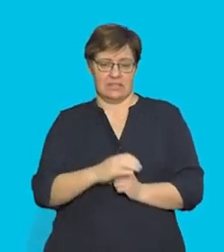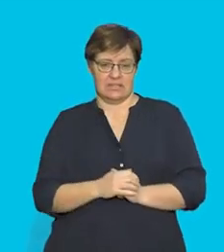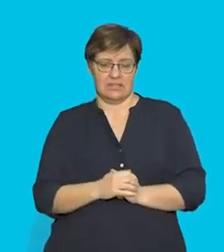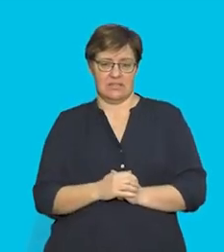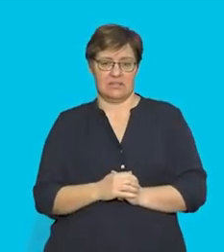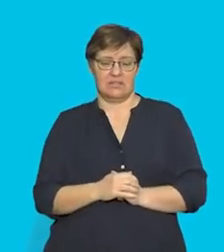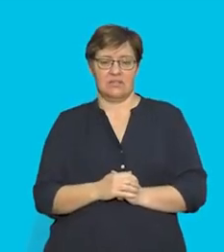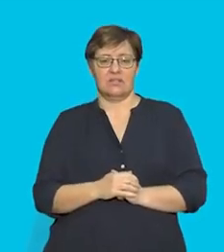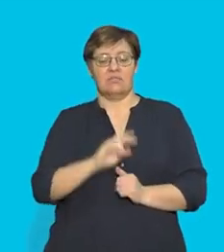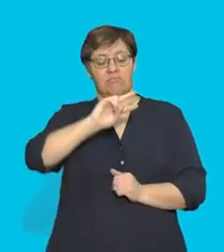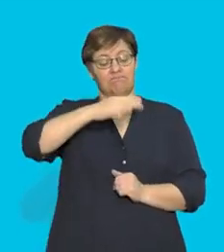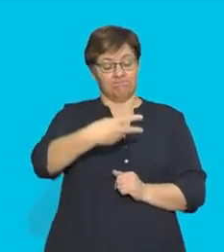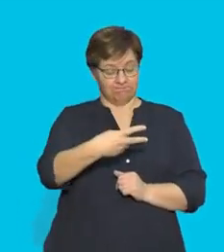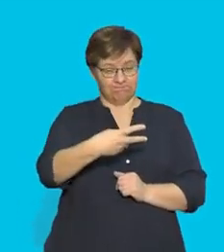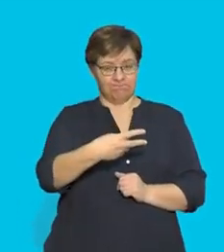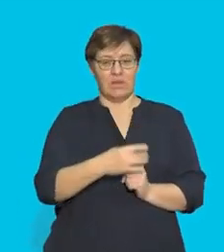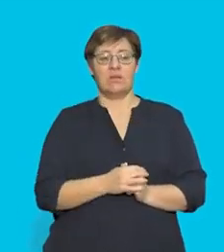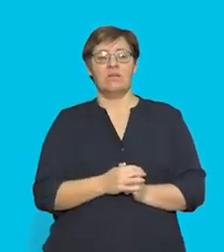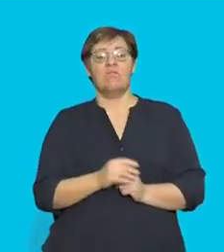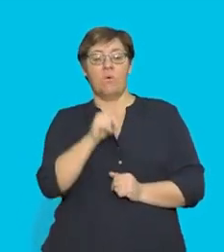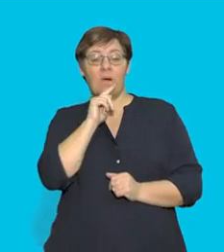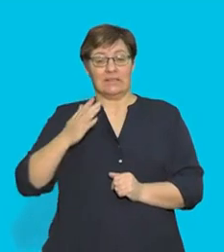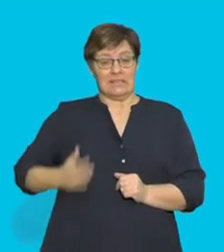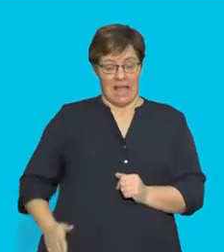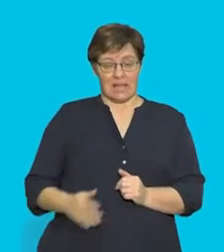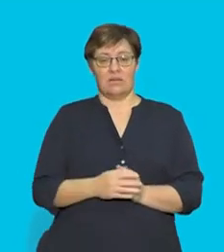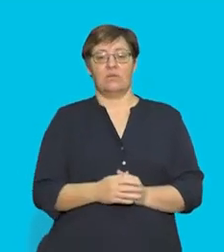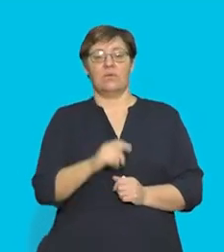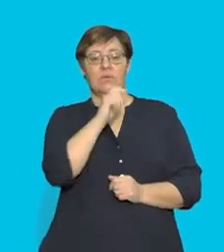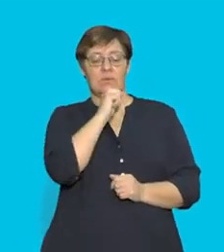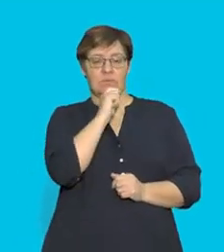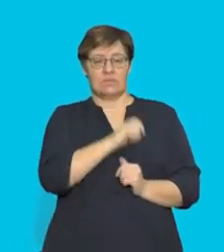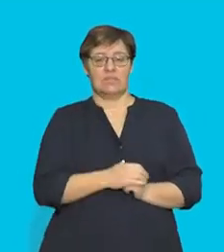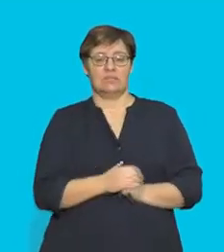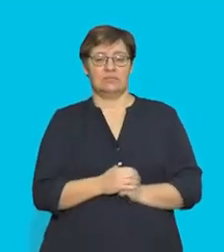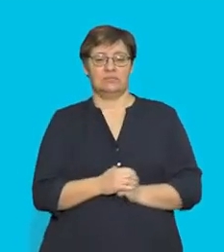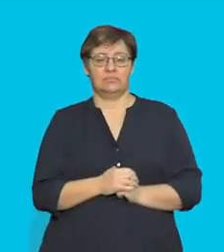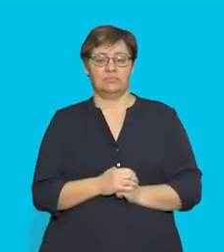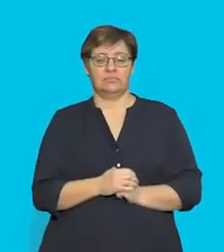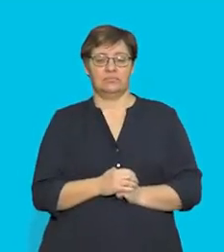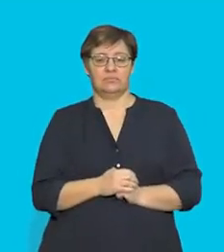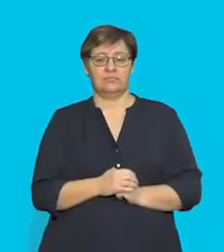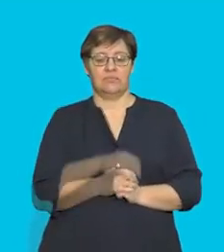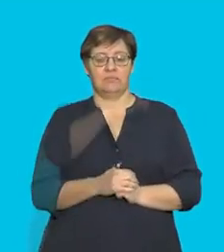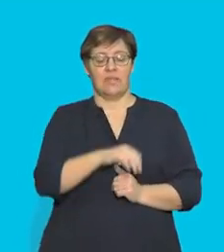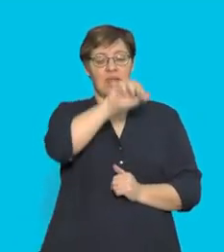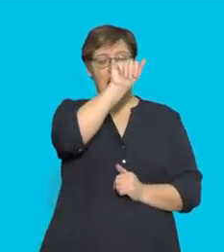C. And we have the reciprocal versions, which we use when we're looking for a side, and